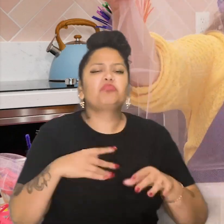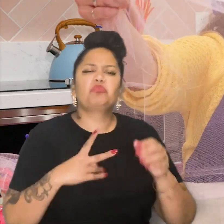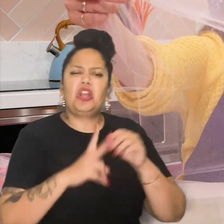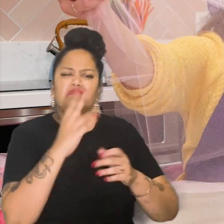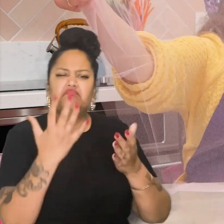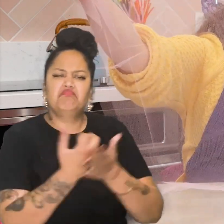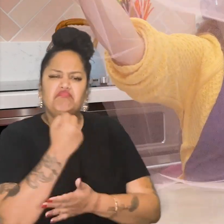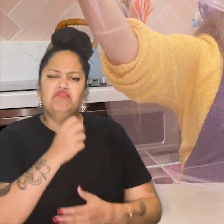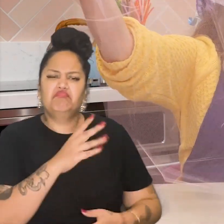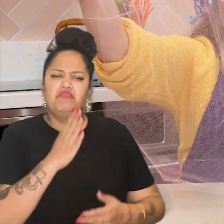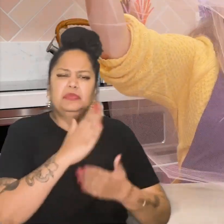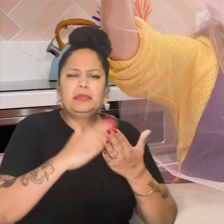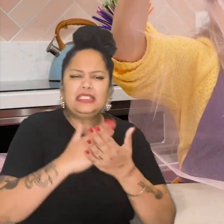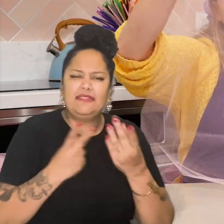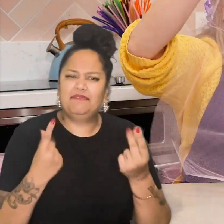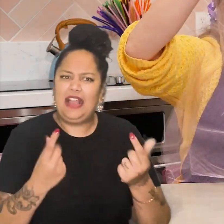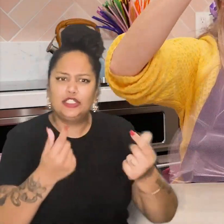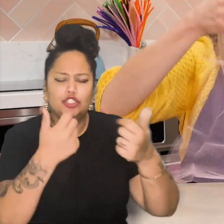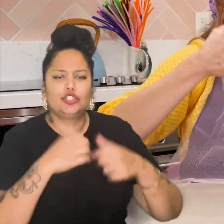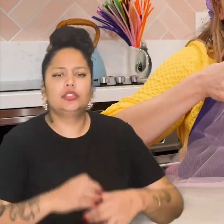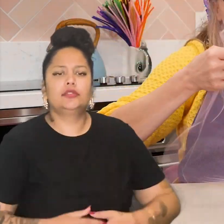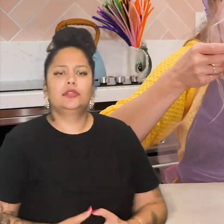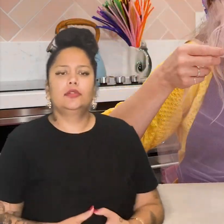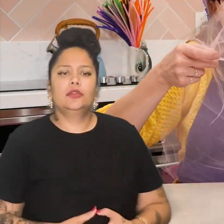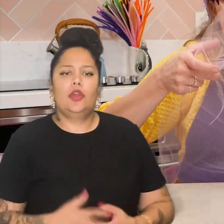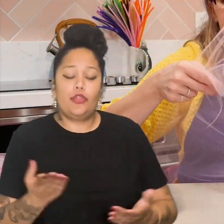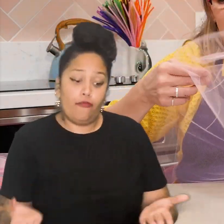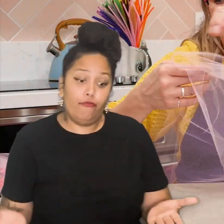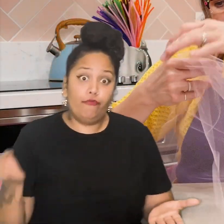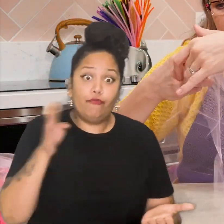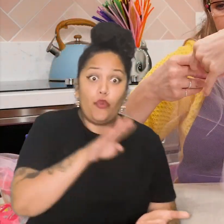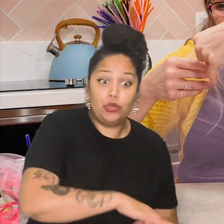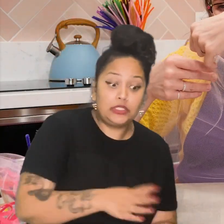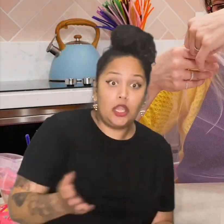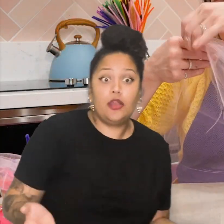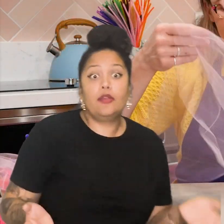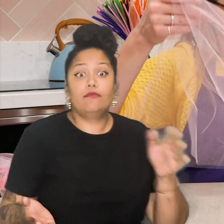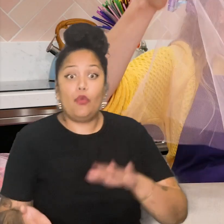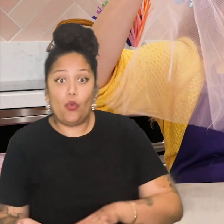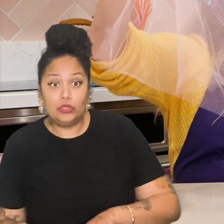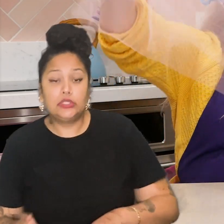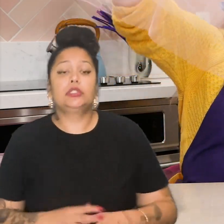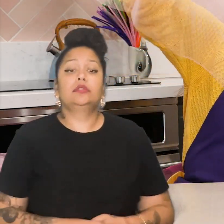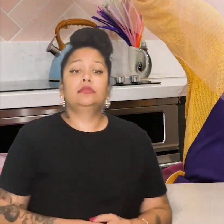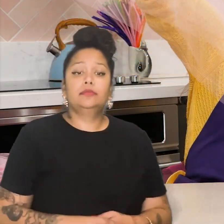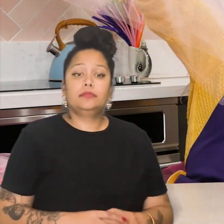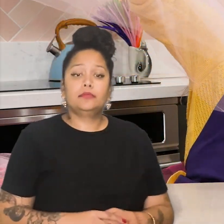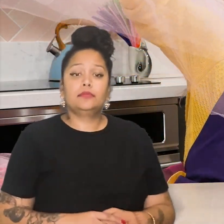faster by folding up this fabric.